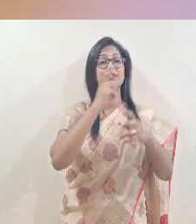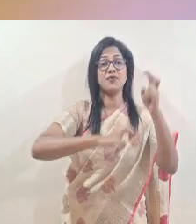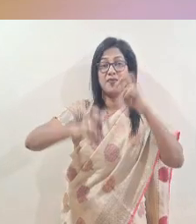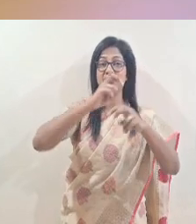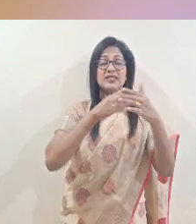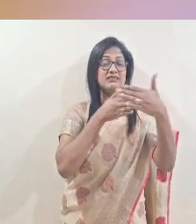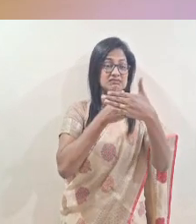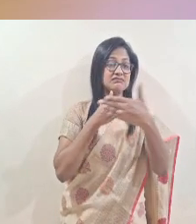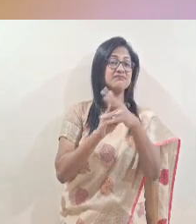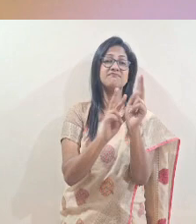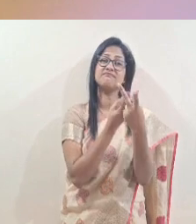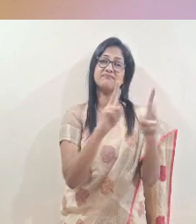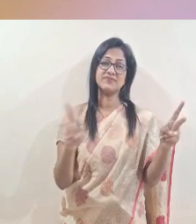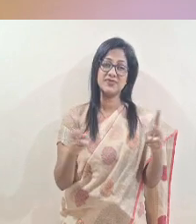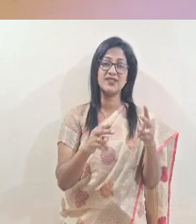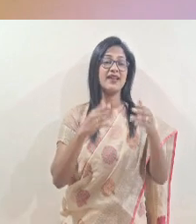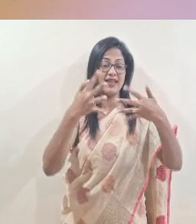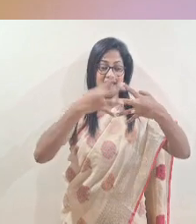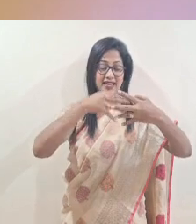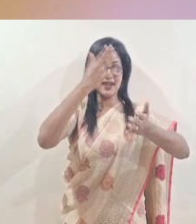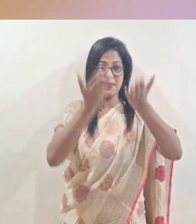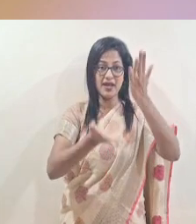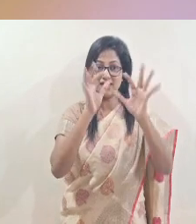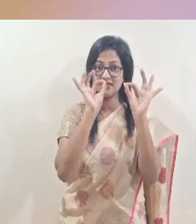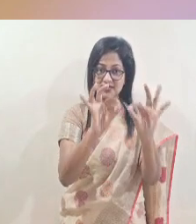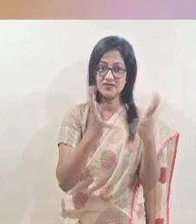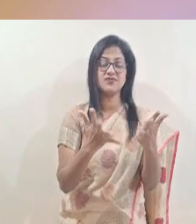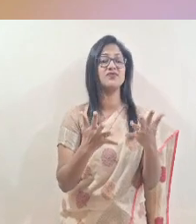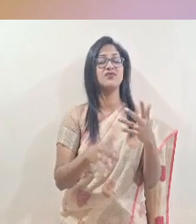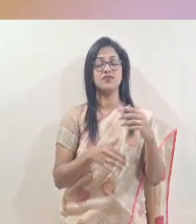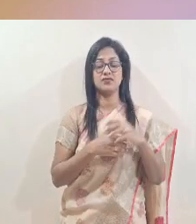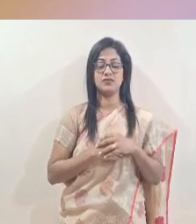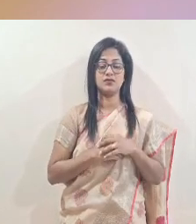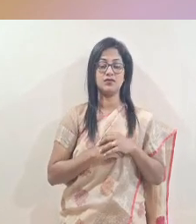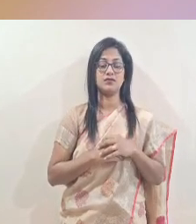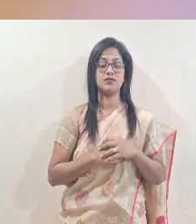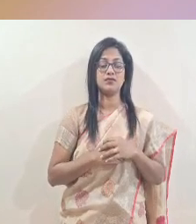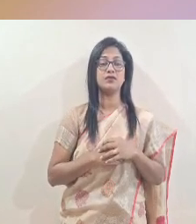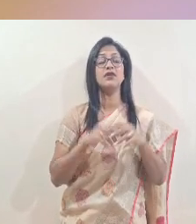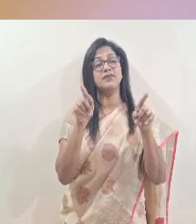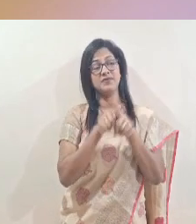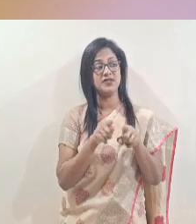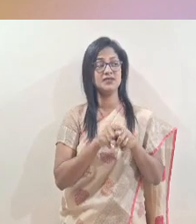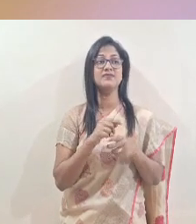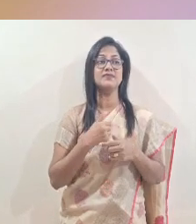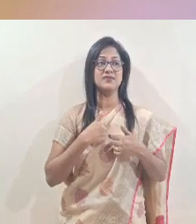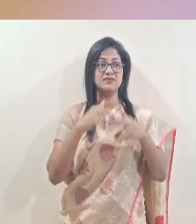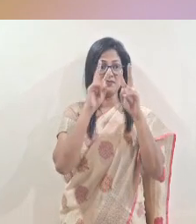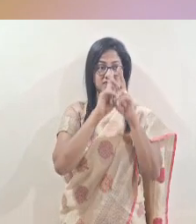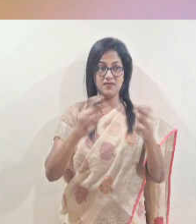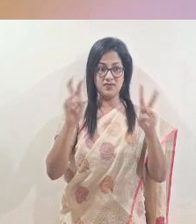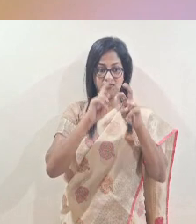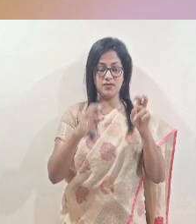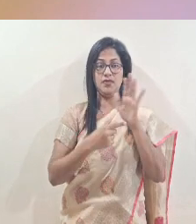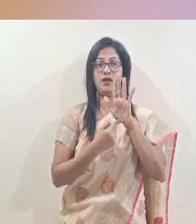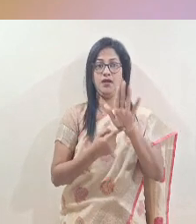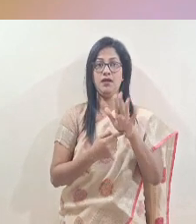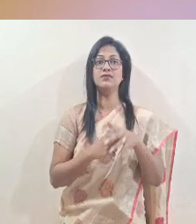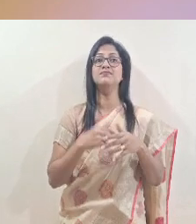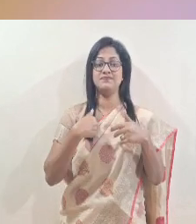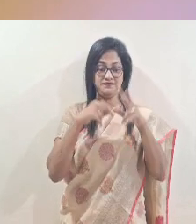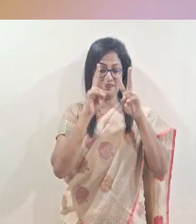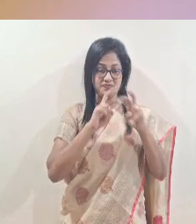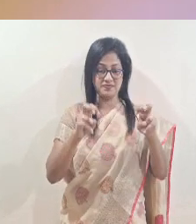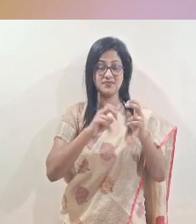mobility challenges, which includes poor gait, balance, or coordination. And in terms of our study